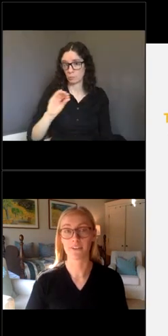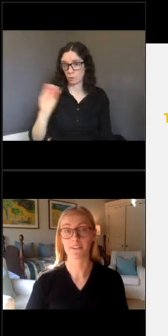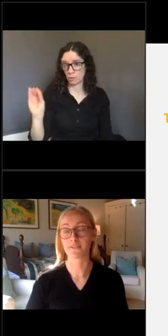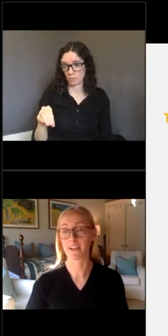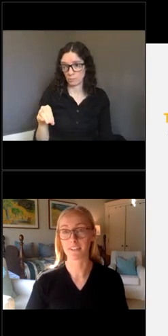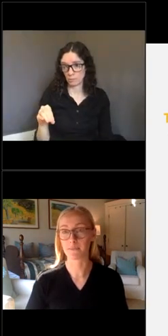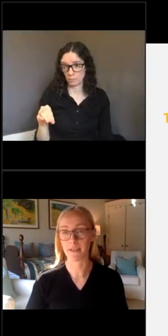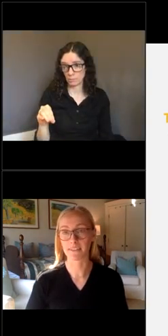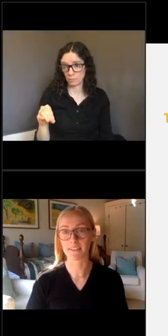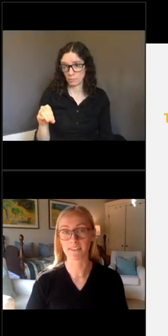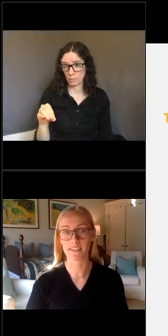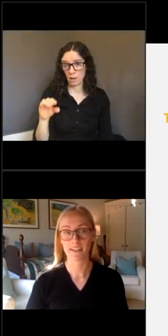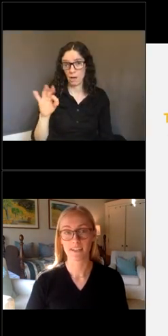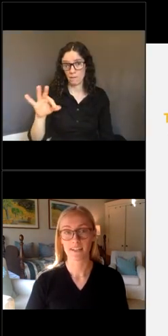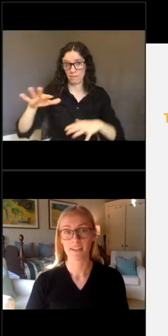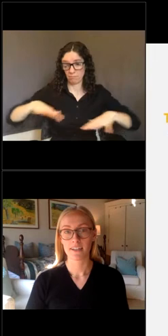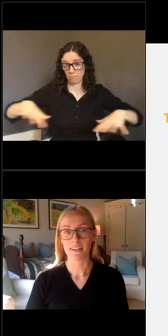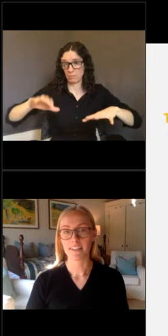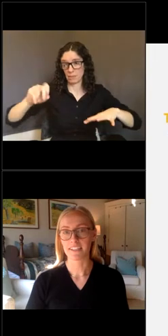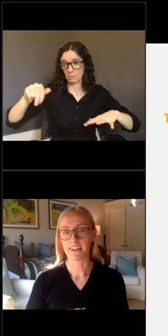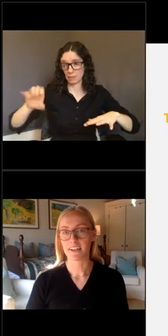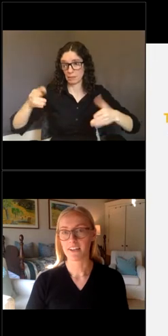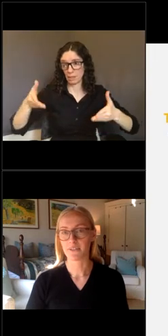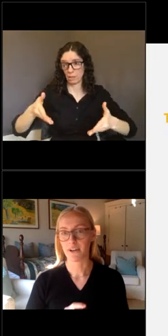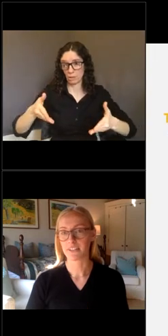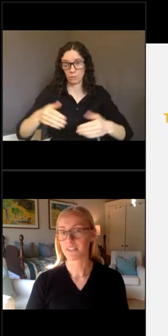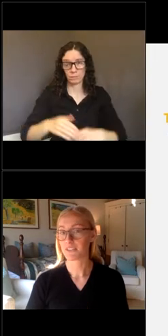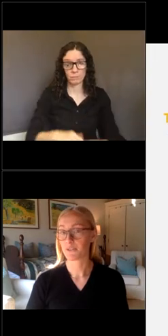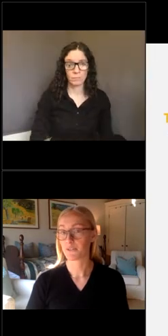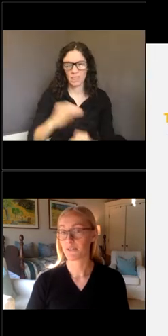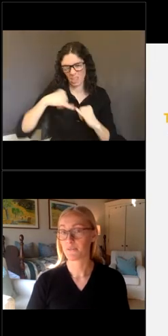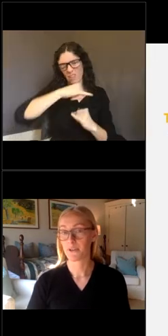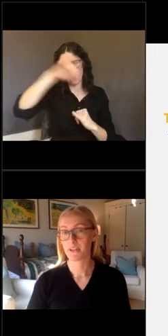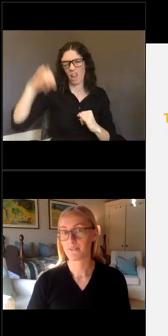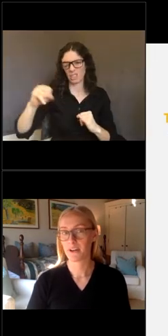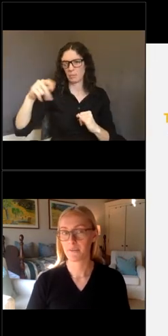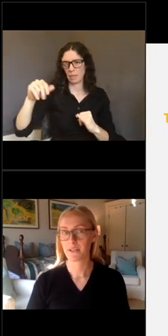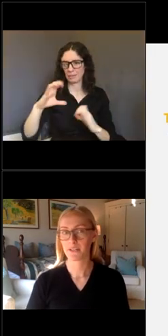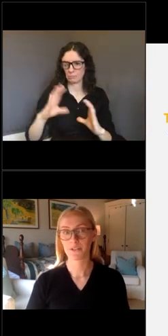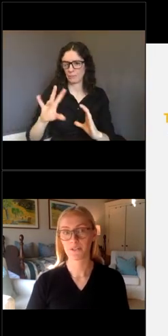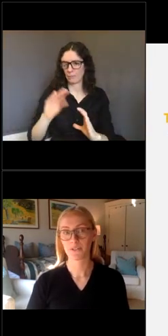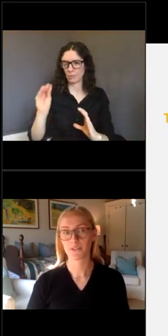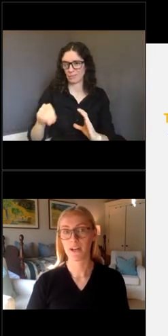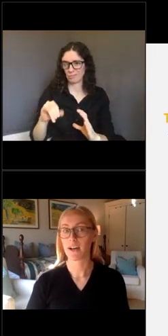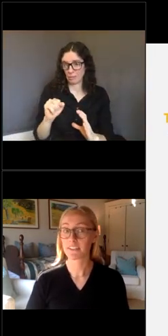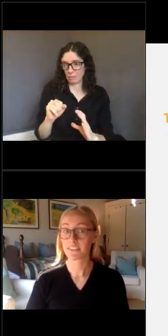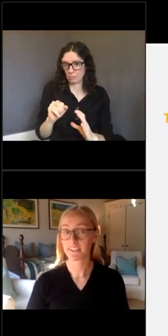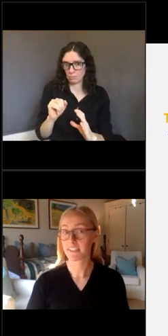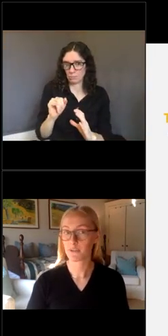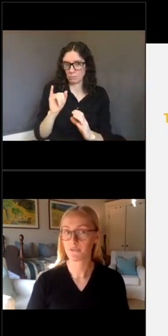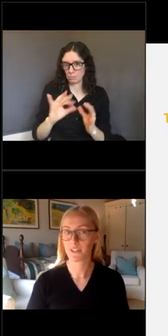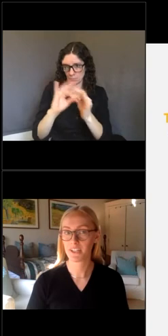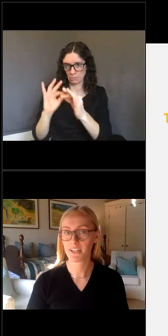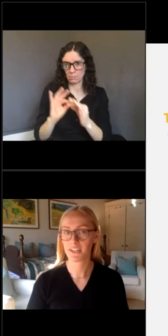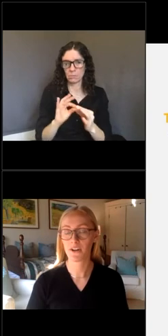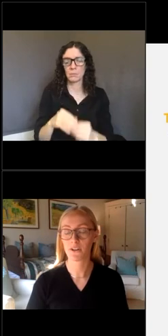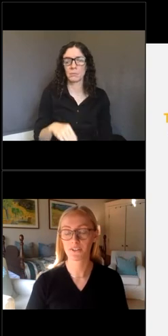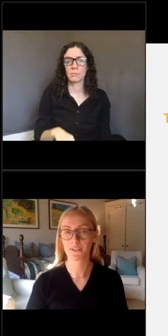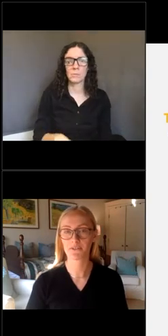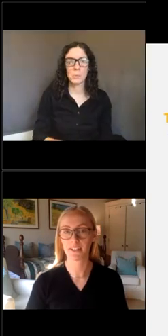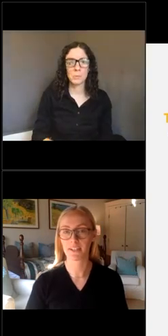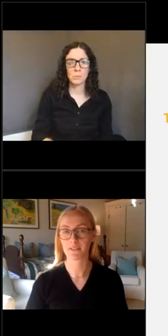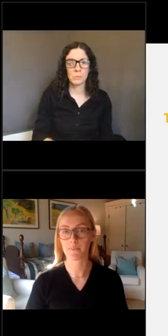the defined space. In this area, threats to the marine environment include unsustainable fishing